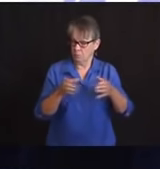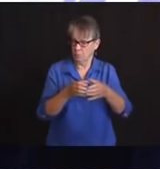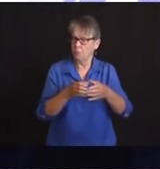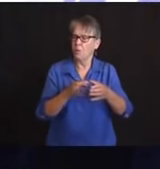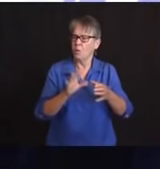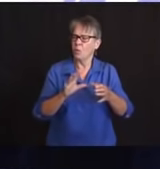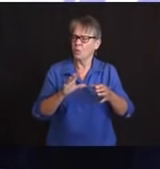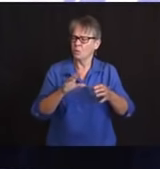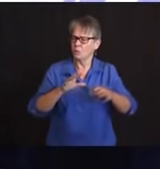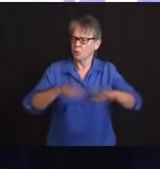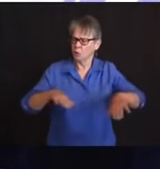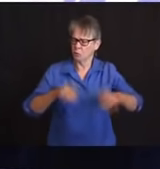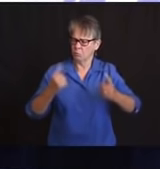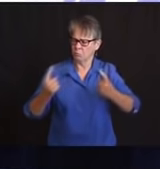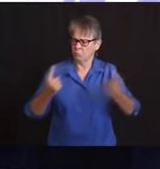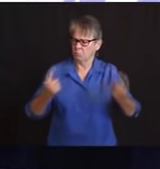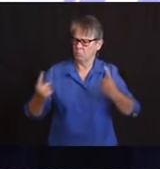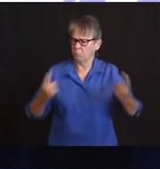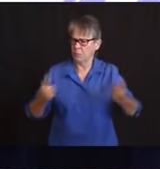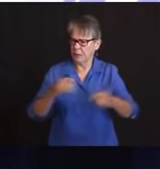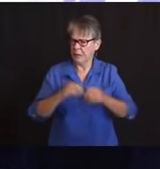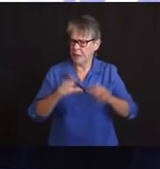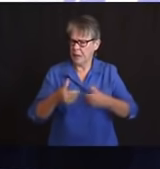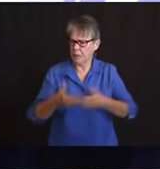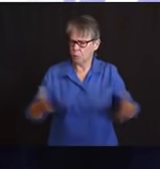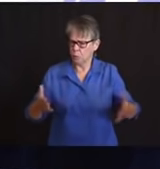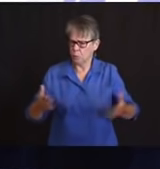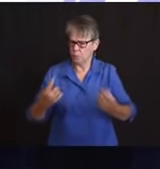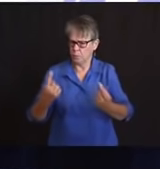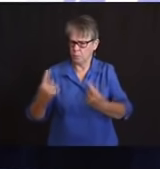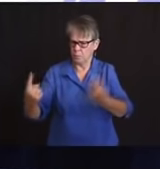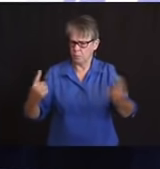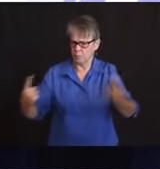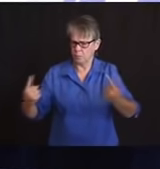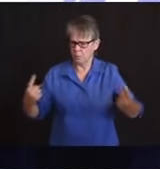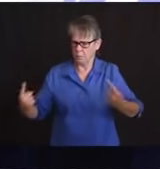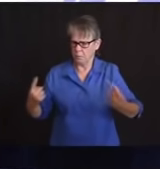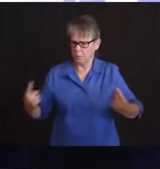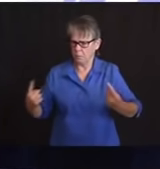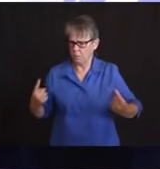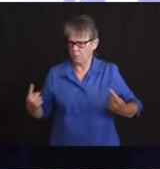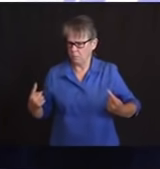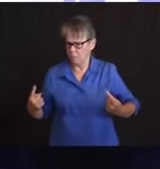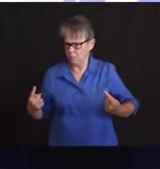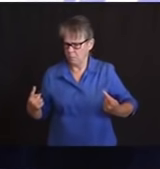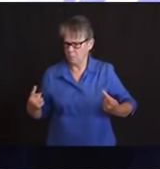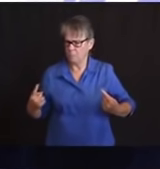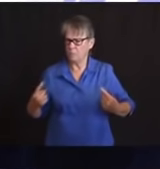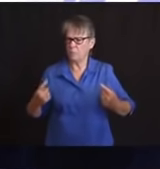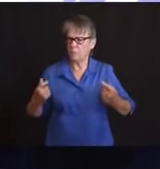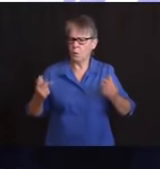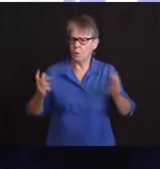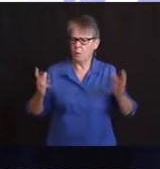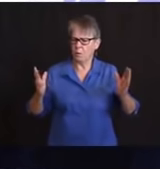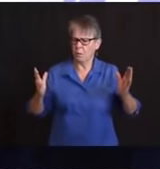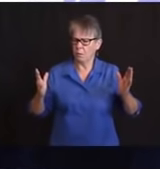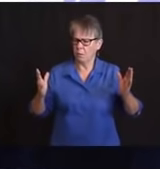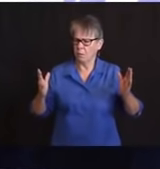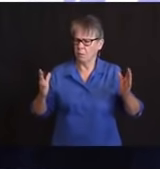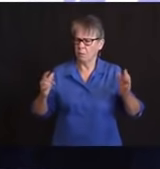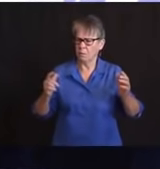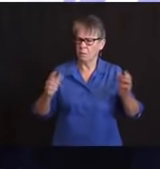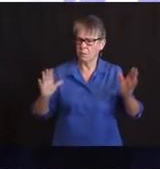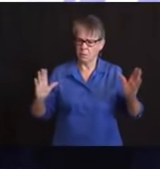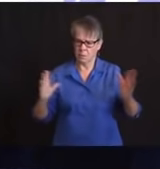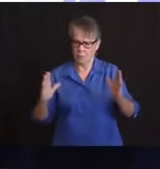and the children asked to quarantine, but the school could stay open. If it's 2 children, but there are 2 different